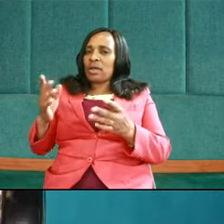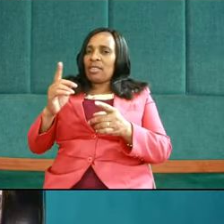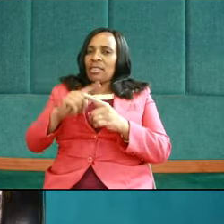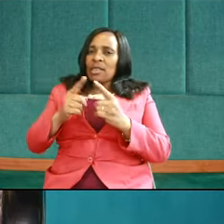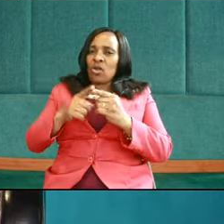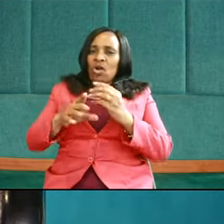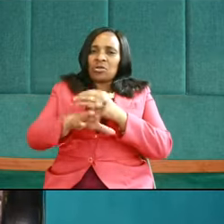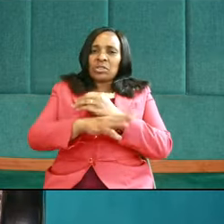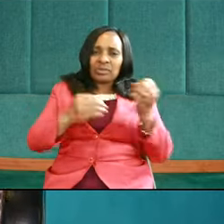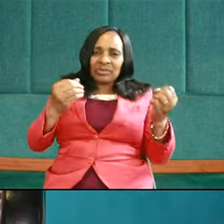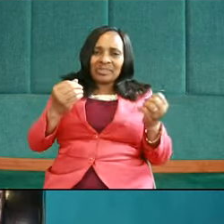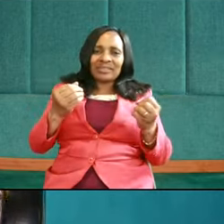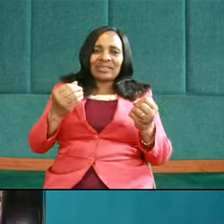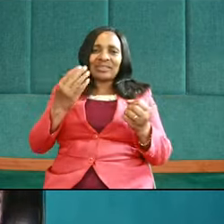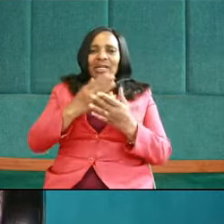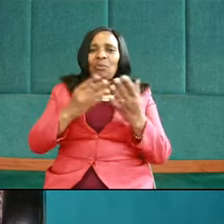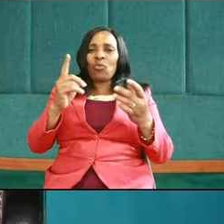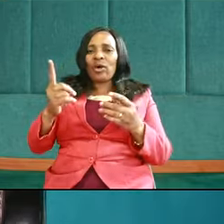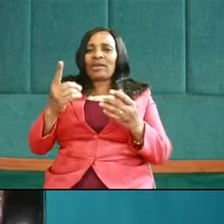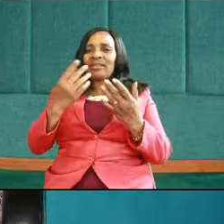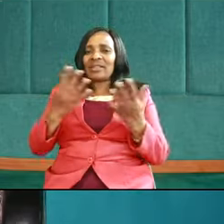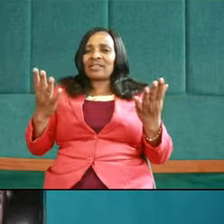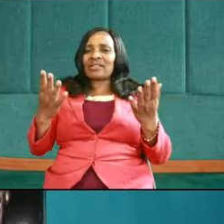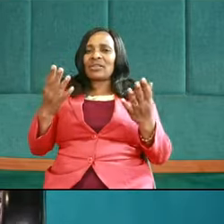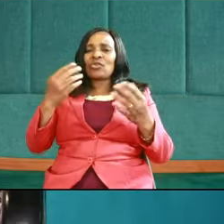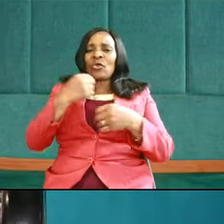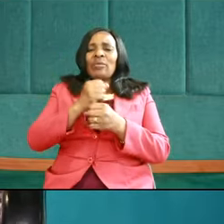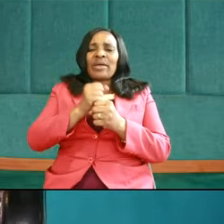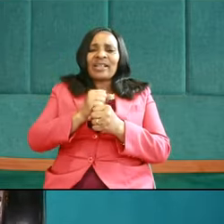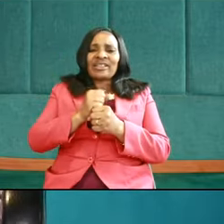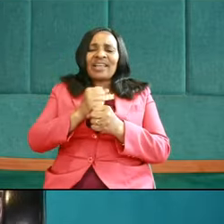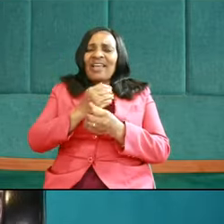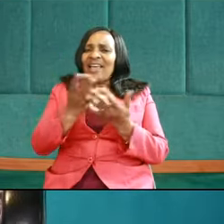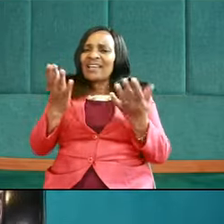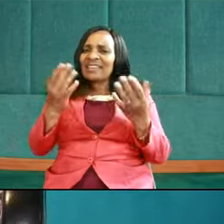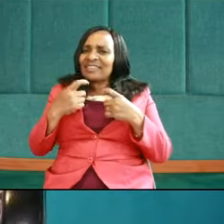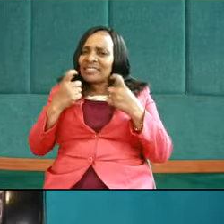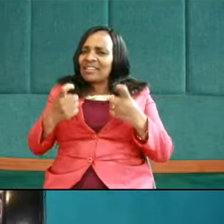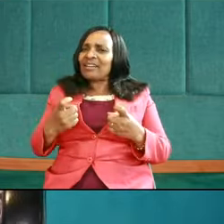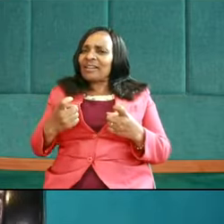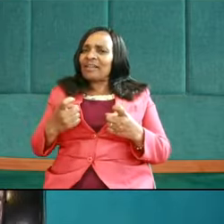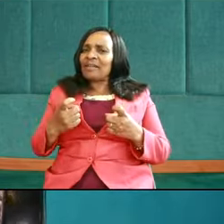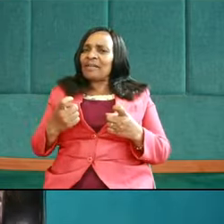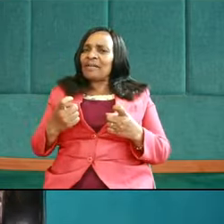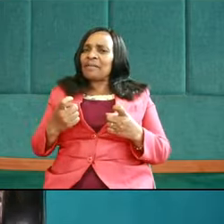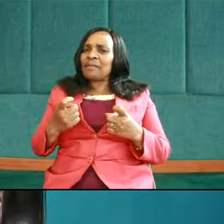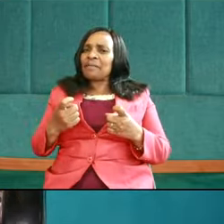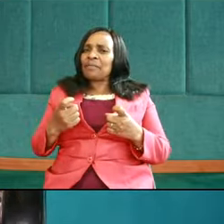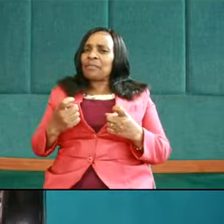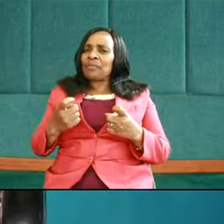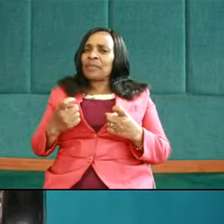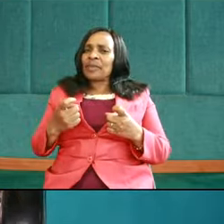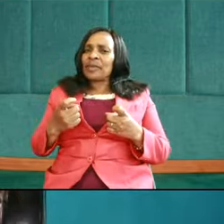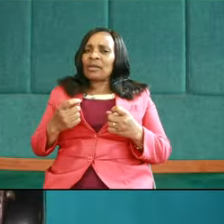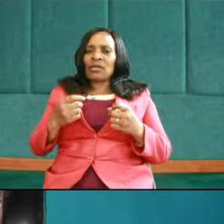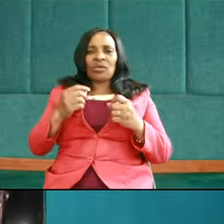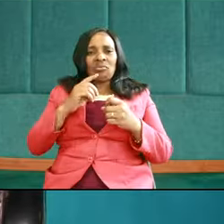stolen someone else's item doesn't mean that you have committed any lesser sin than them, in my